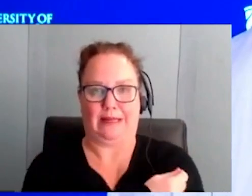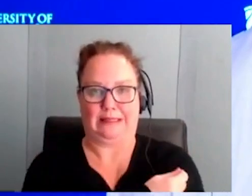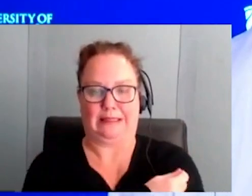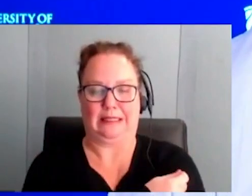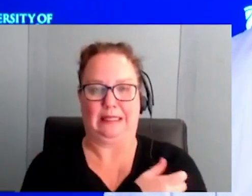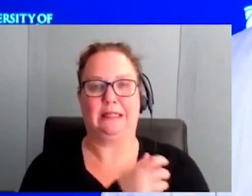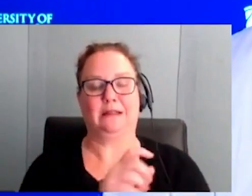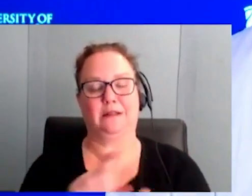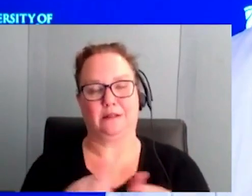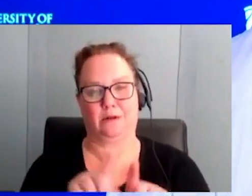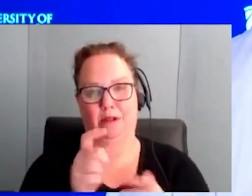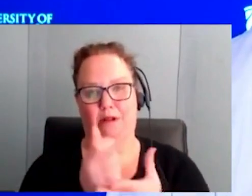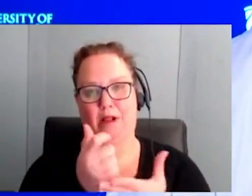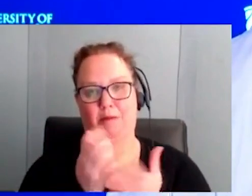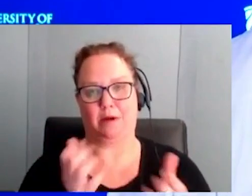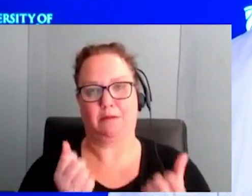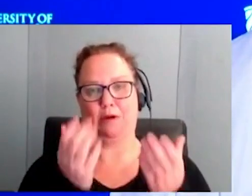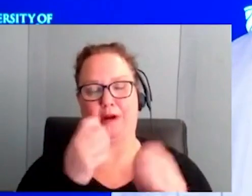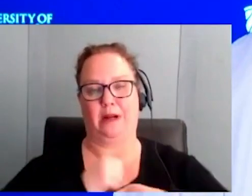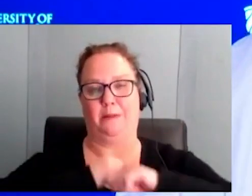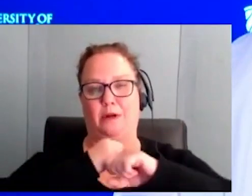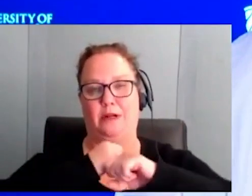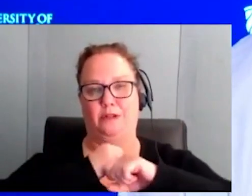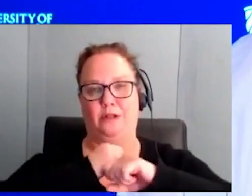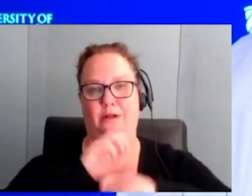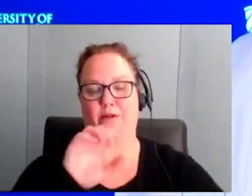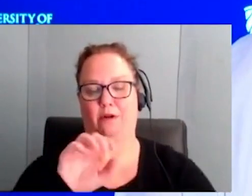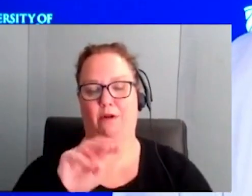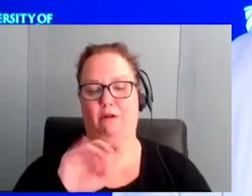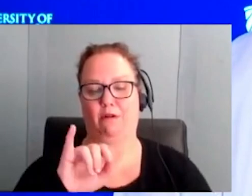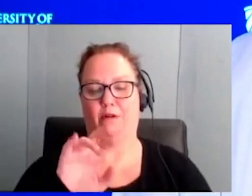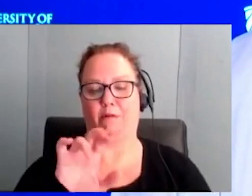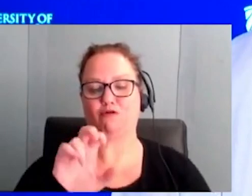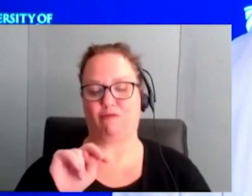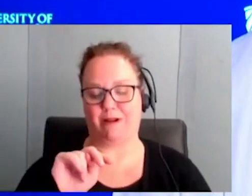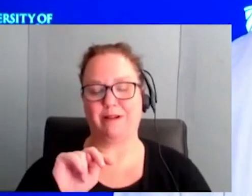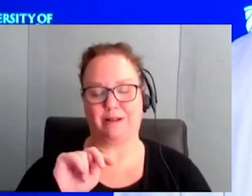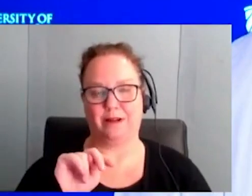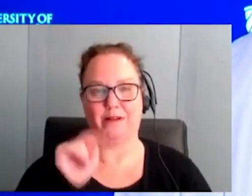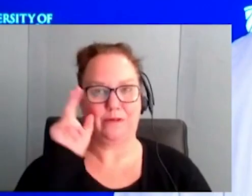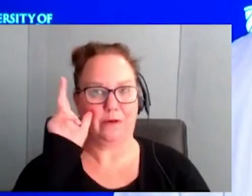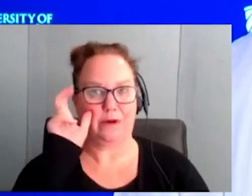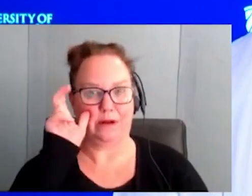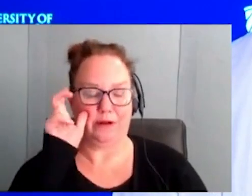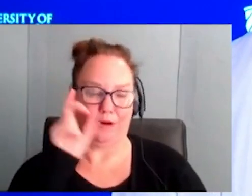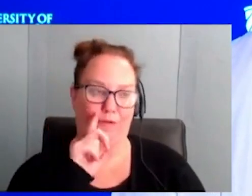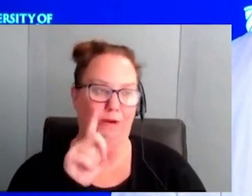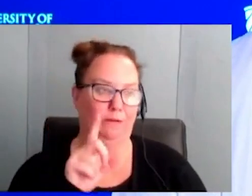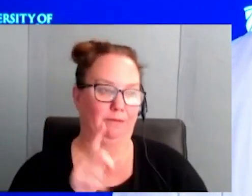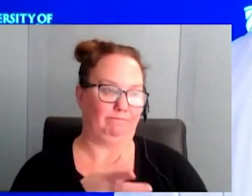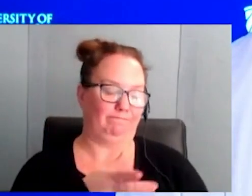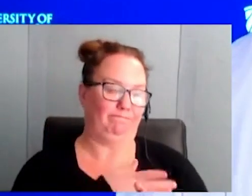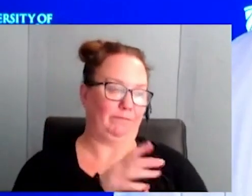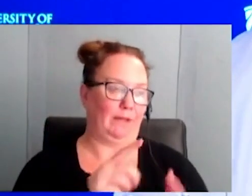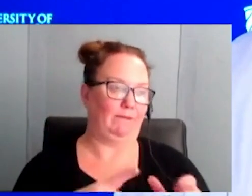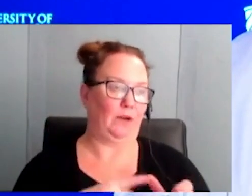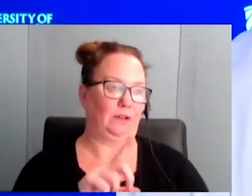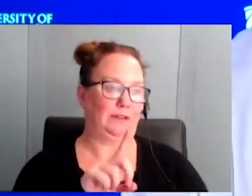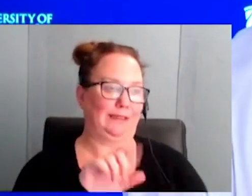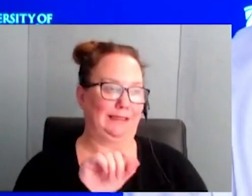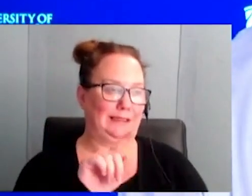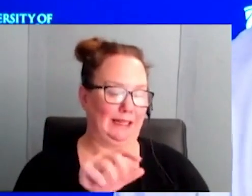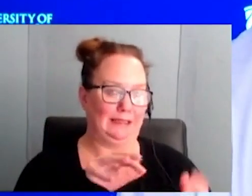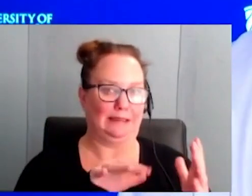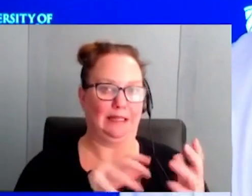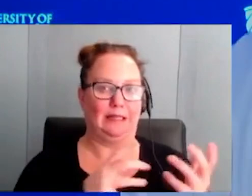also help provide protection versus Omicron from what we have heard from really preliminary studies and press releases. And we do have